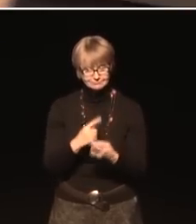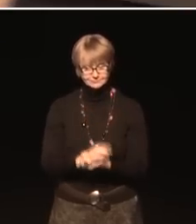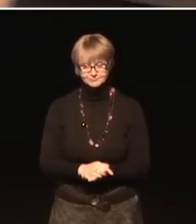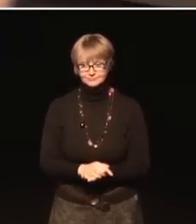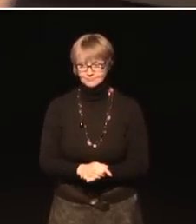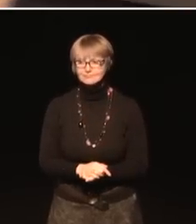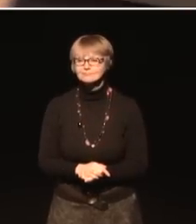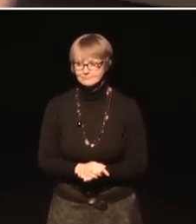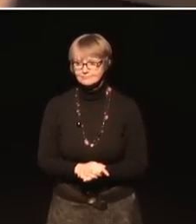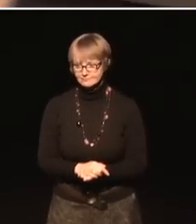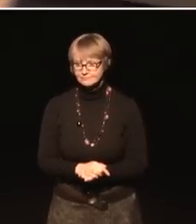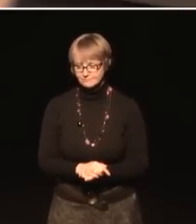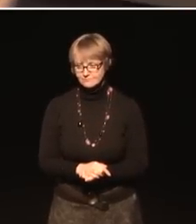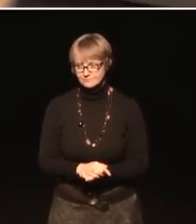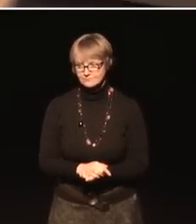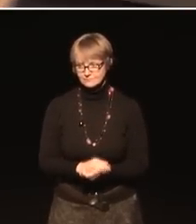The question that I was